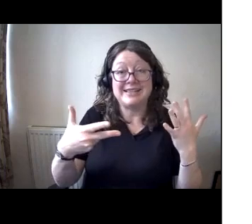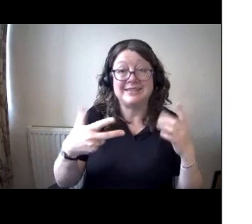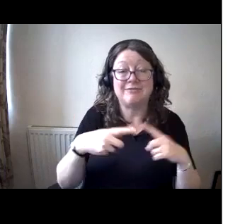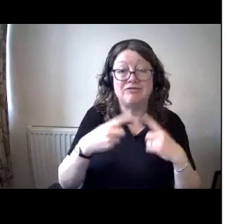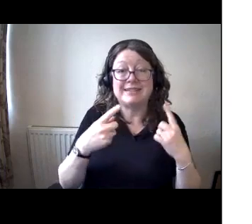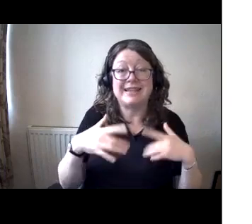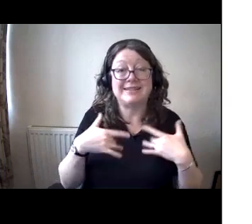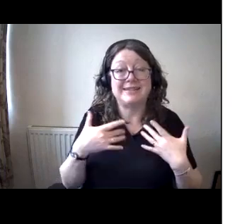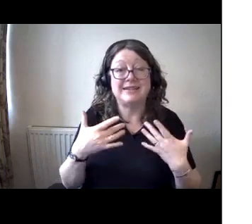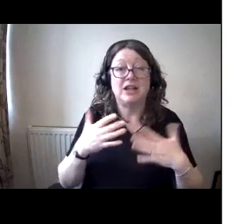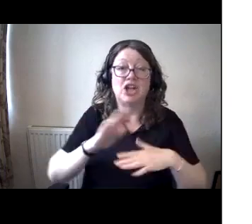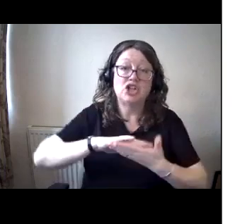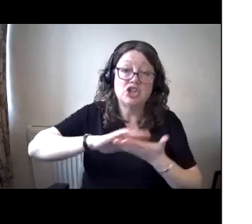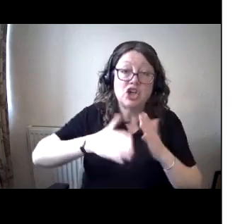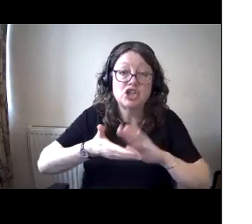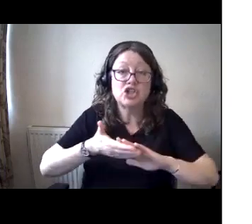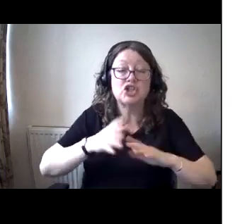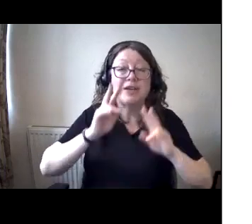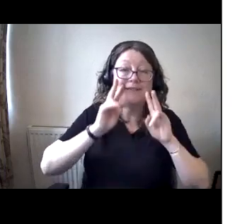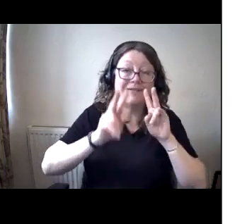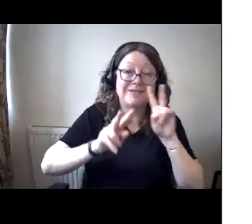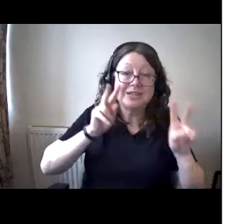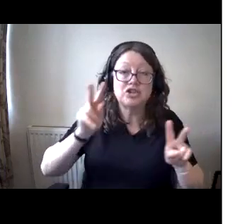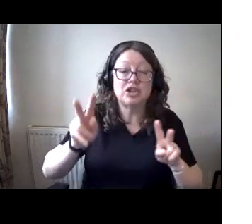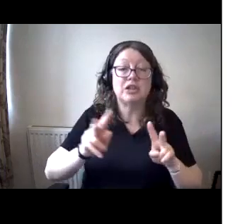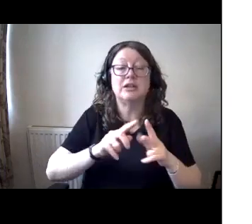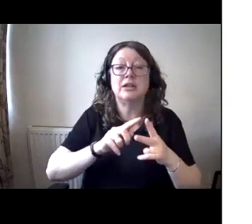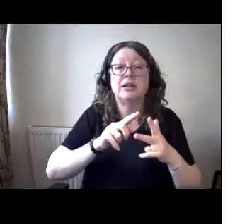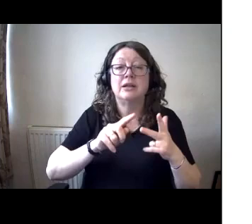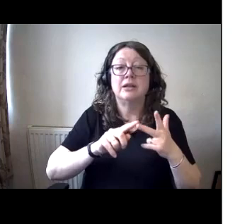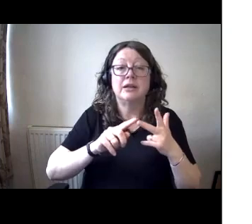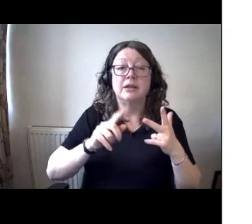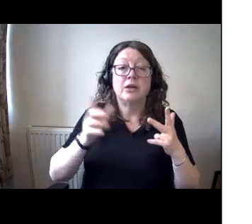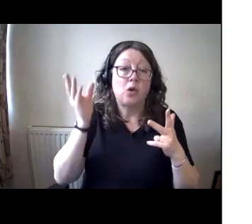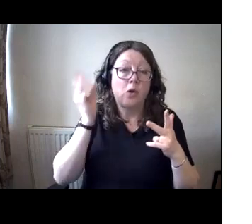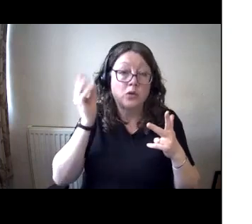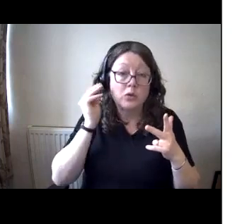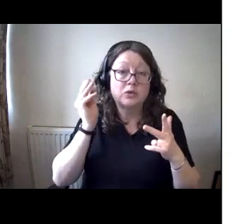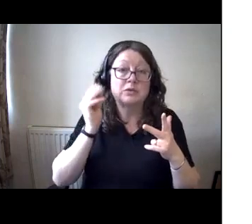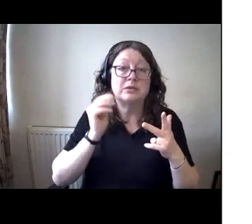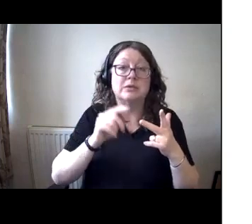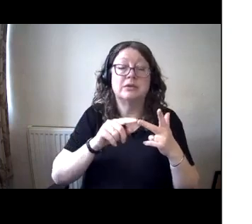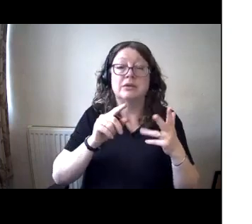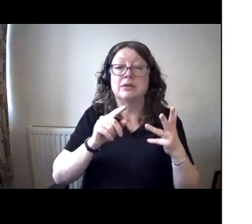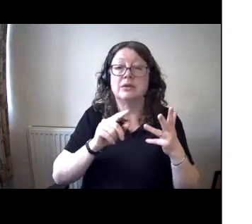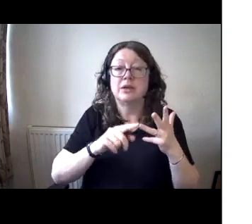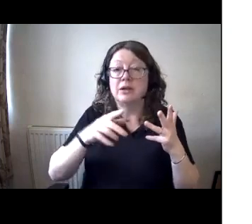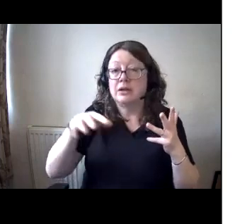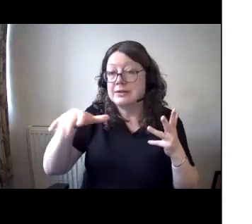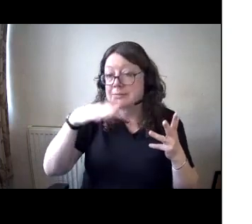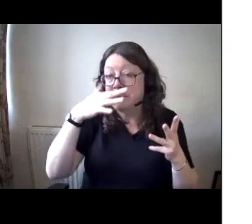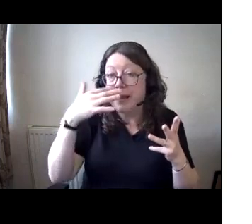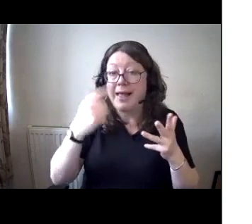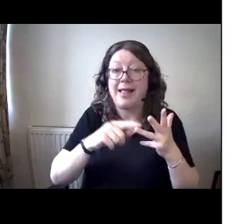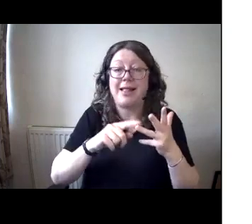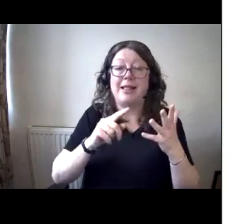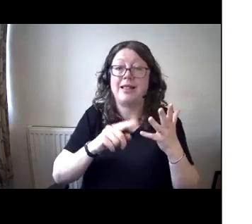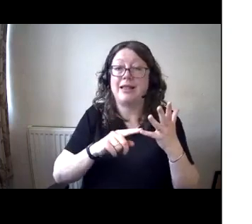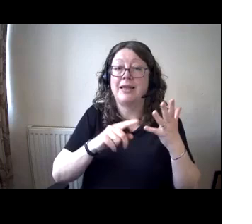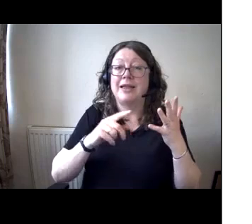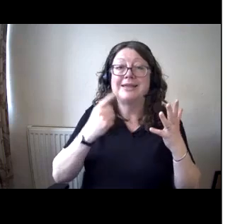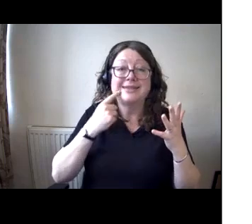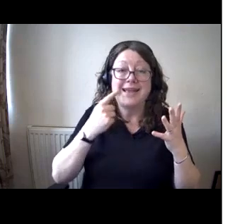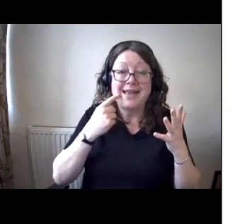our visual system, our auditory system, our hearing, our olfactory or our sense of smell, our